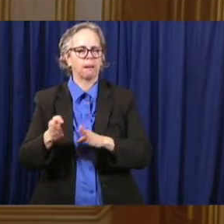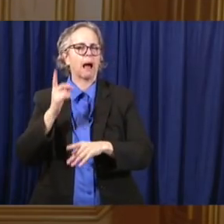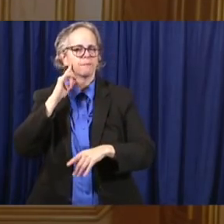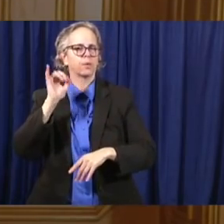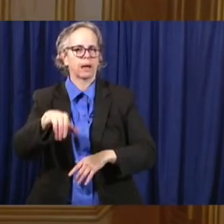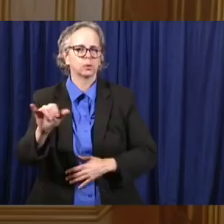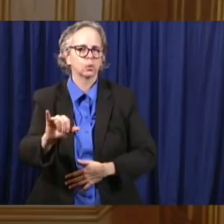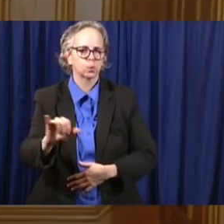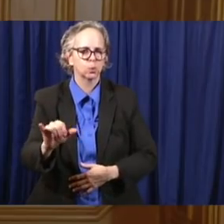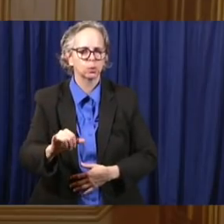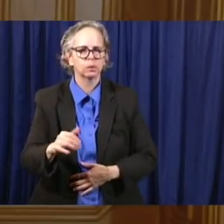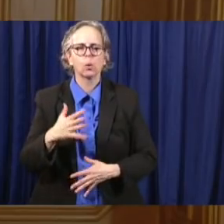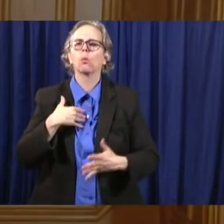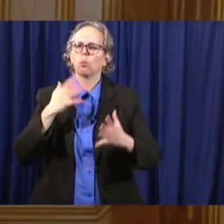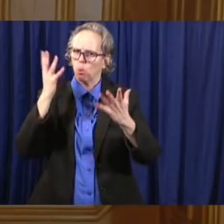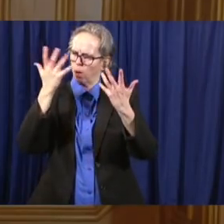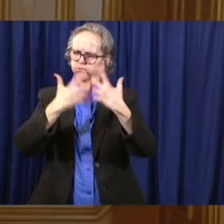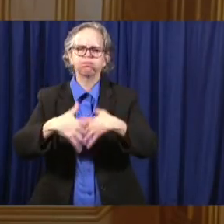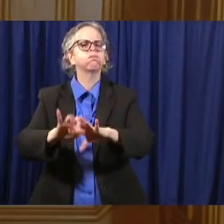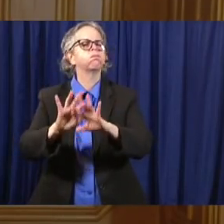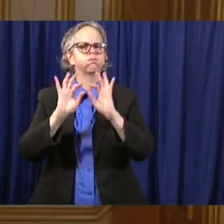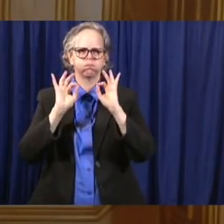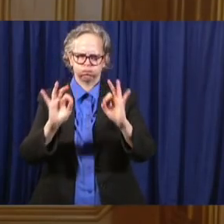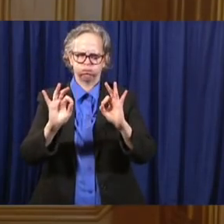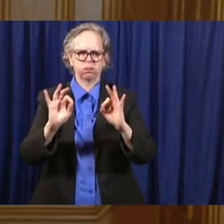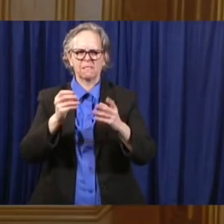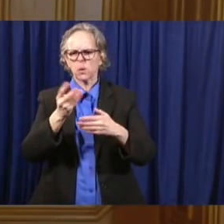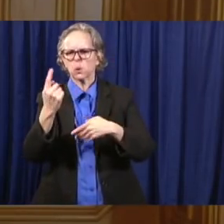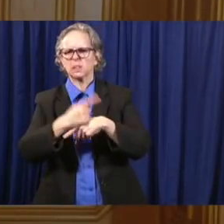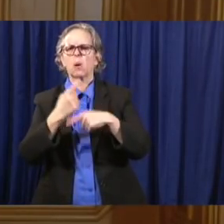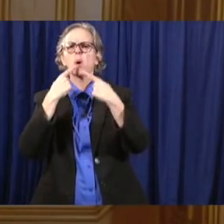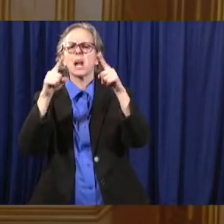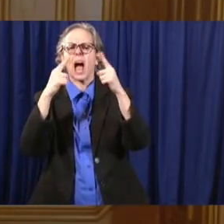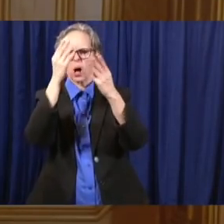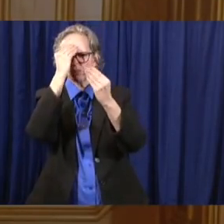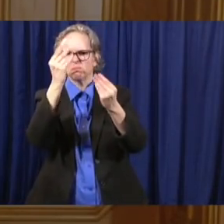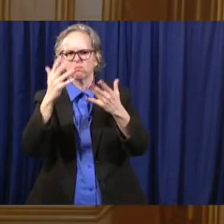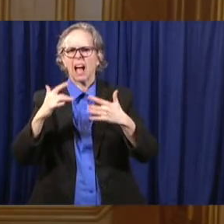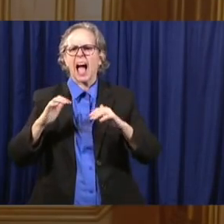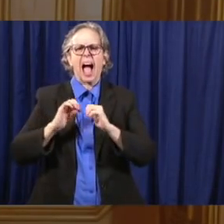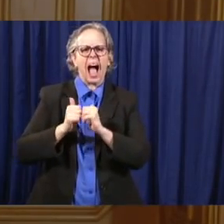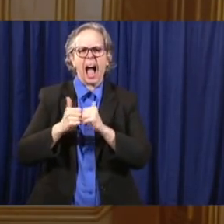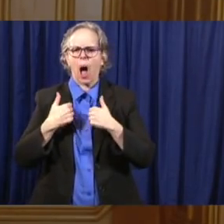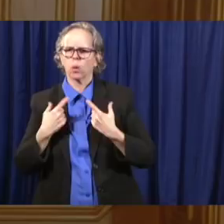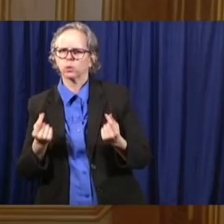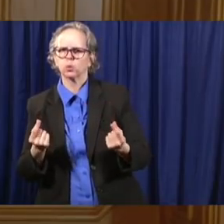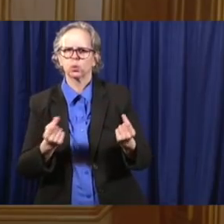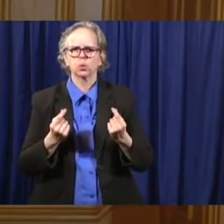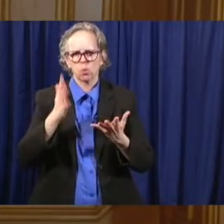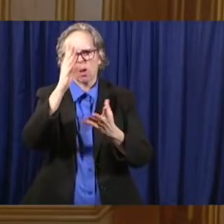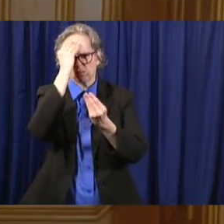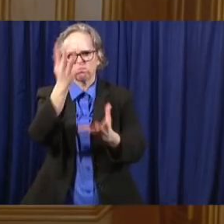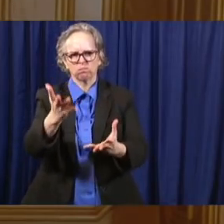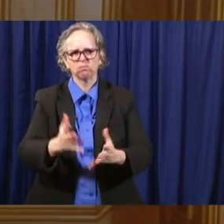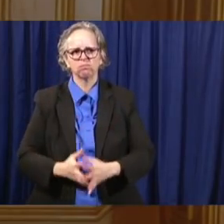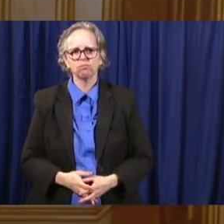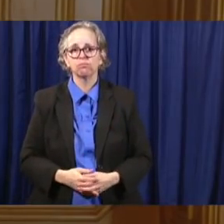will announce in a few days, generally, how we will handle that.